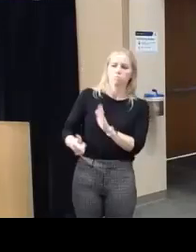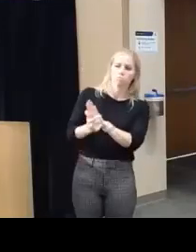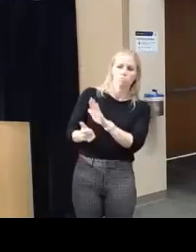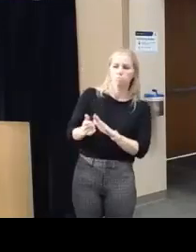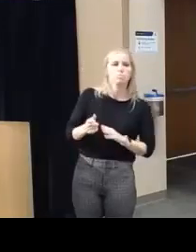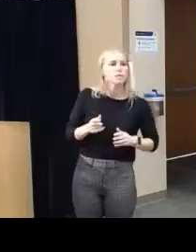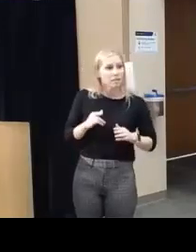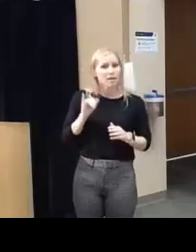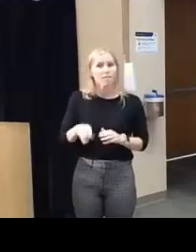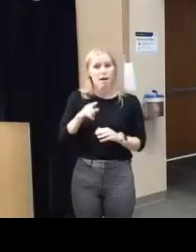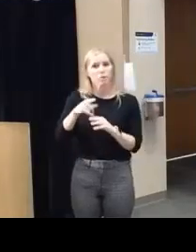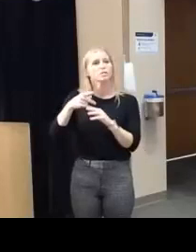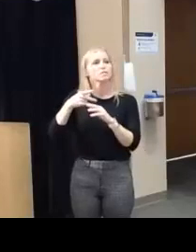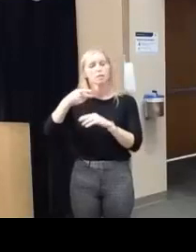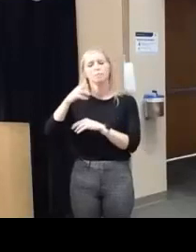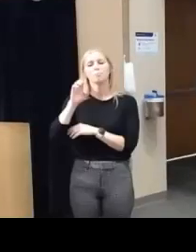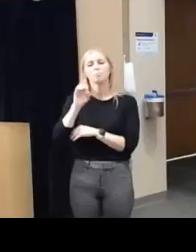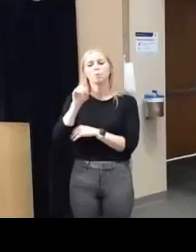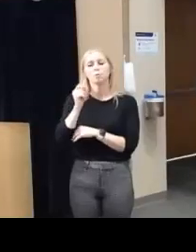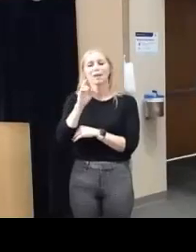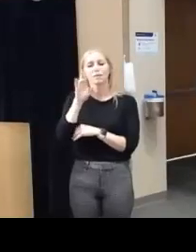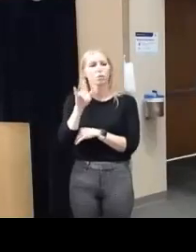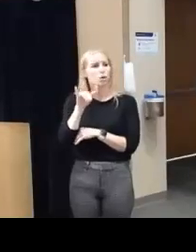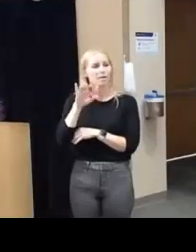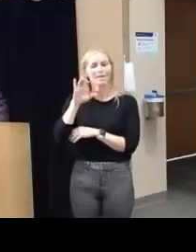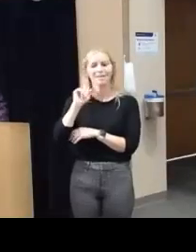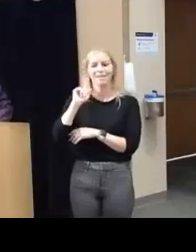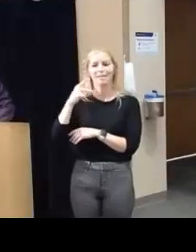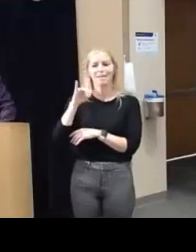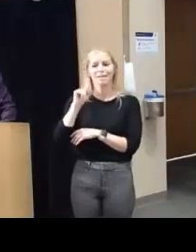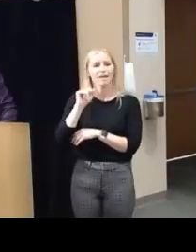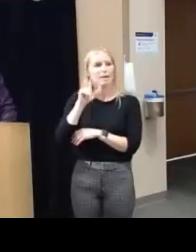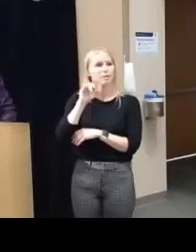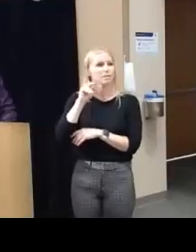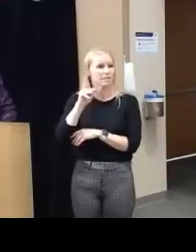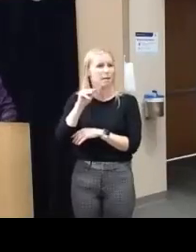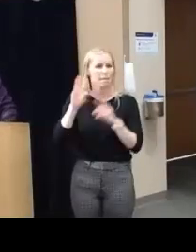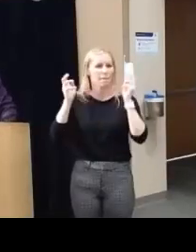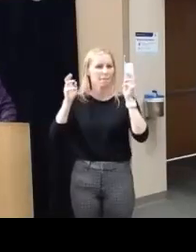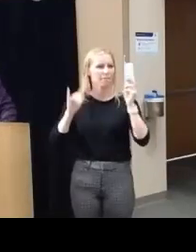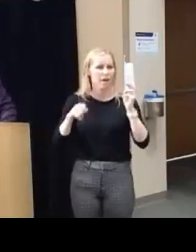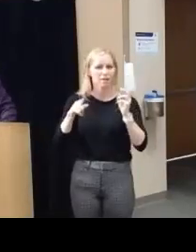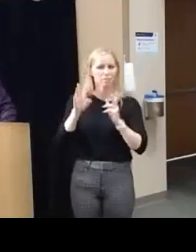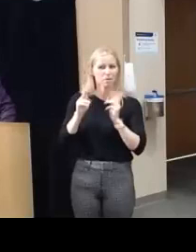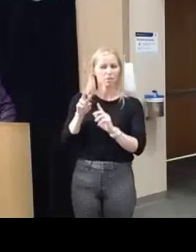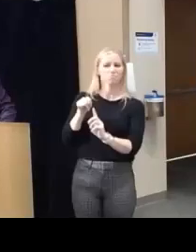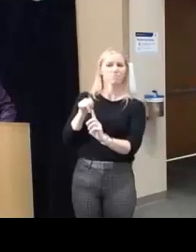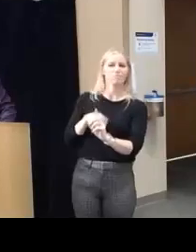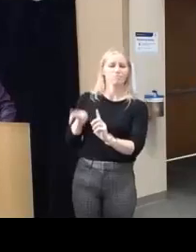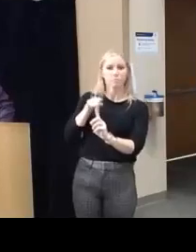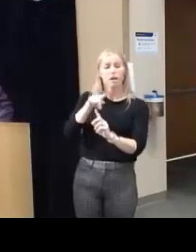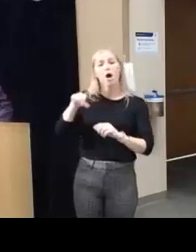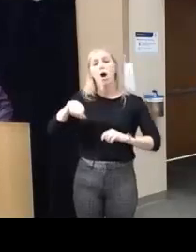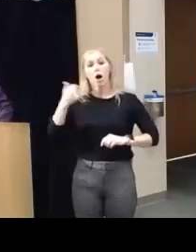of predatory capitalism. The other person we can claim for New York State